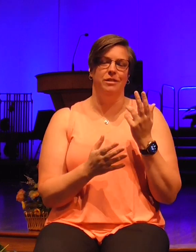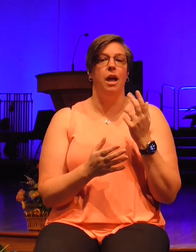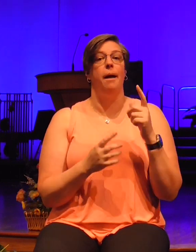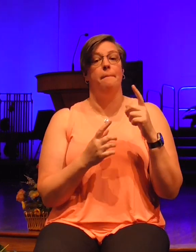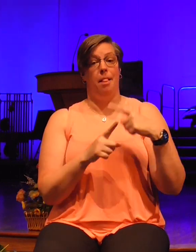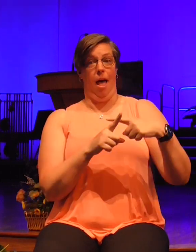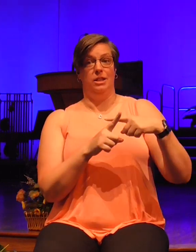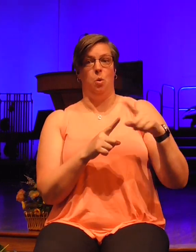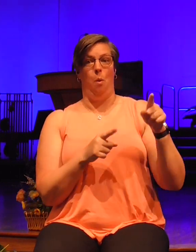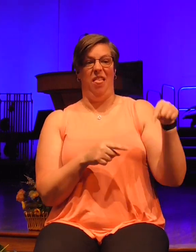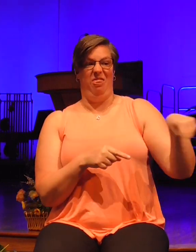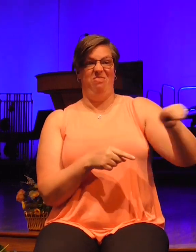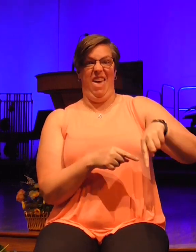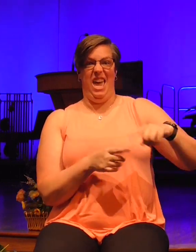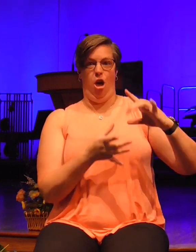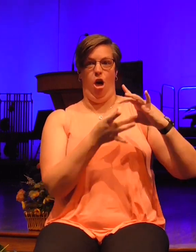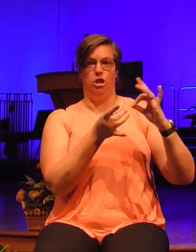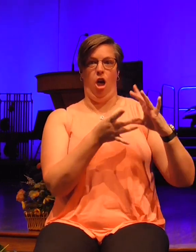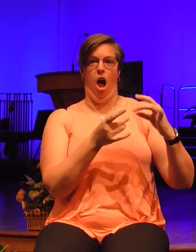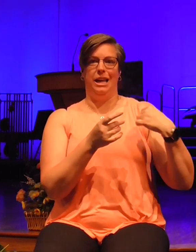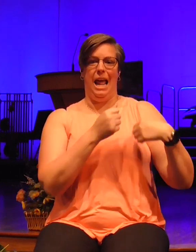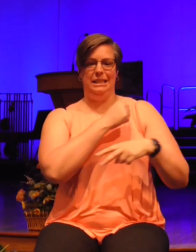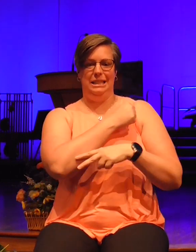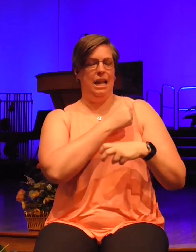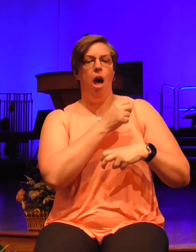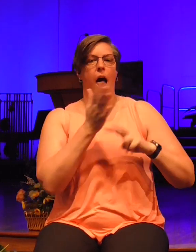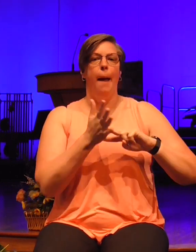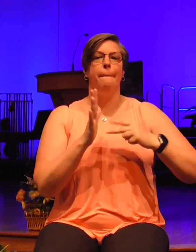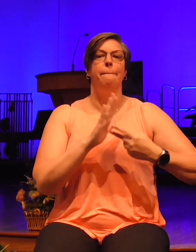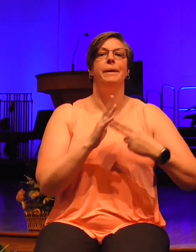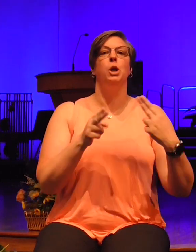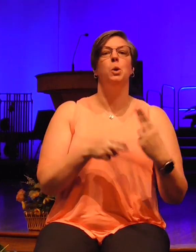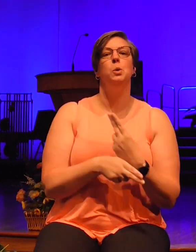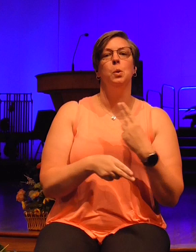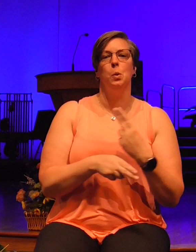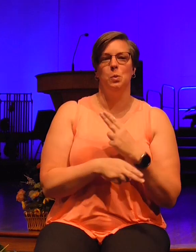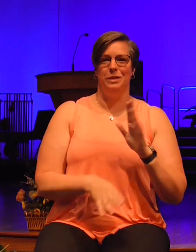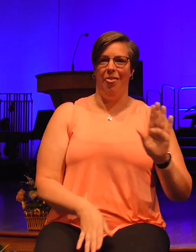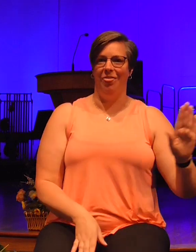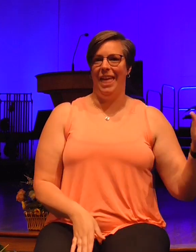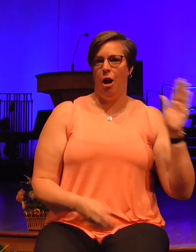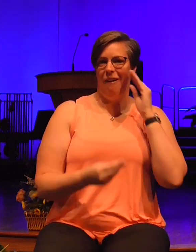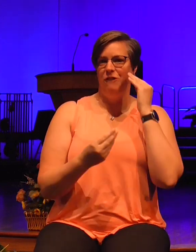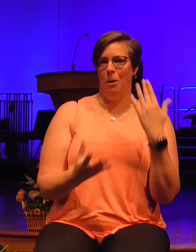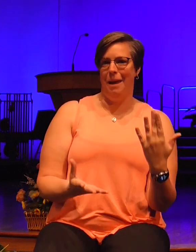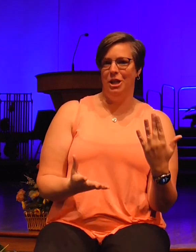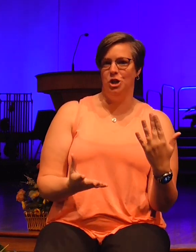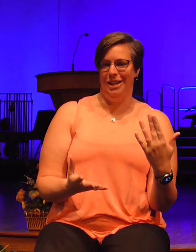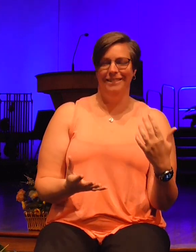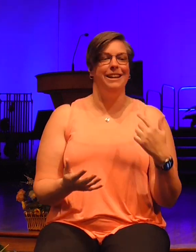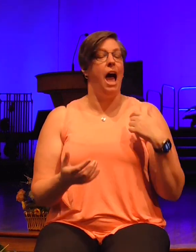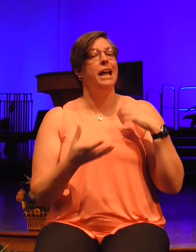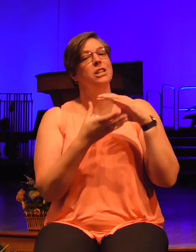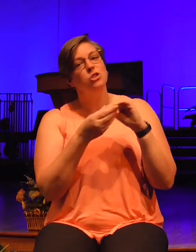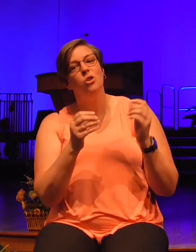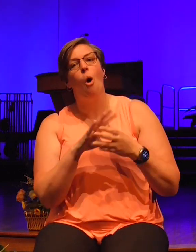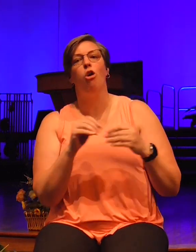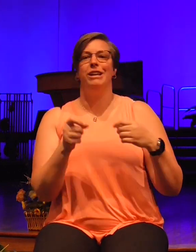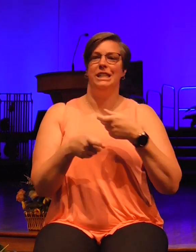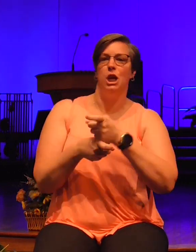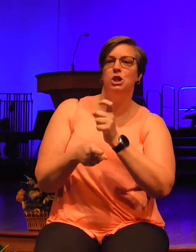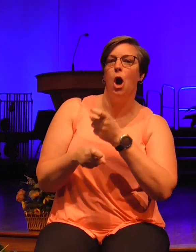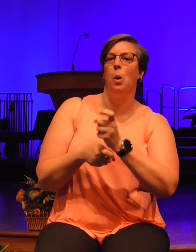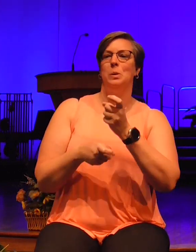talk, I get to use some of the information. I get stories and jokes